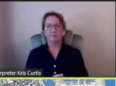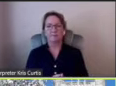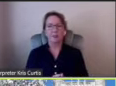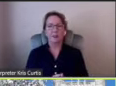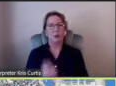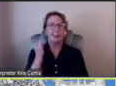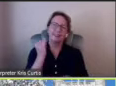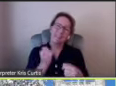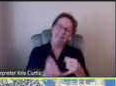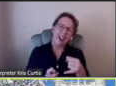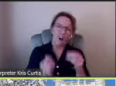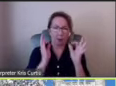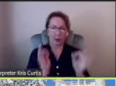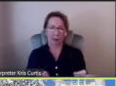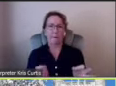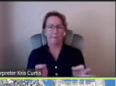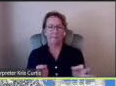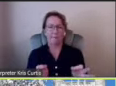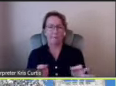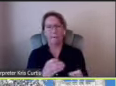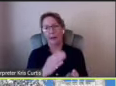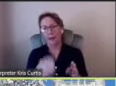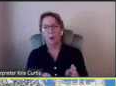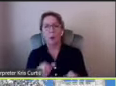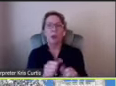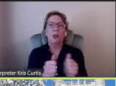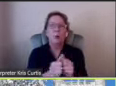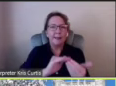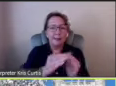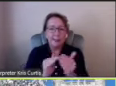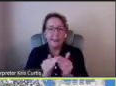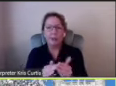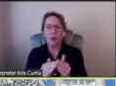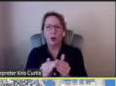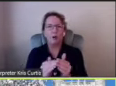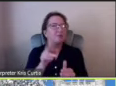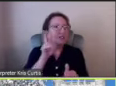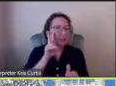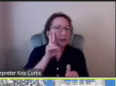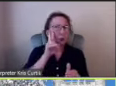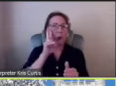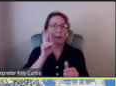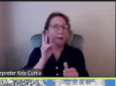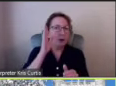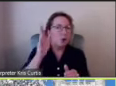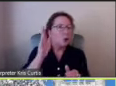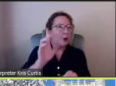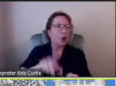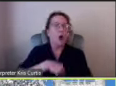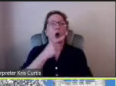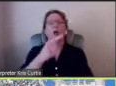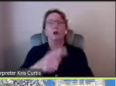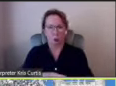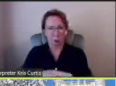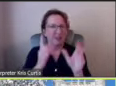with cities. Next click, please. We're working with cities on tracking long-term. And so we want to be conscious about